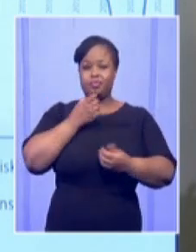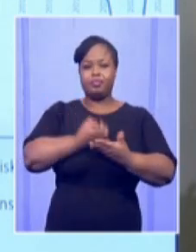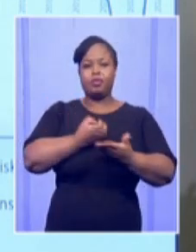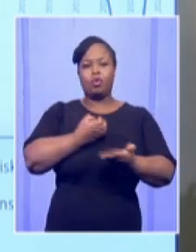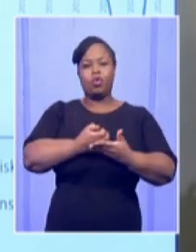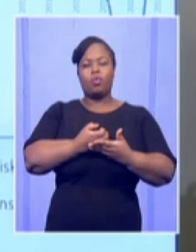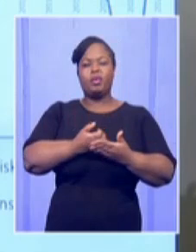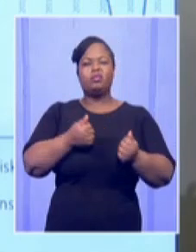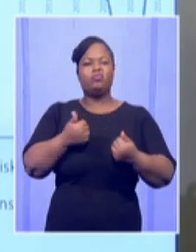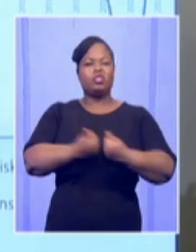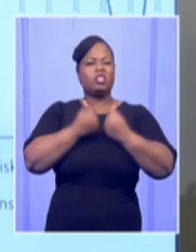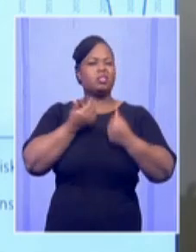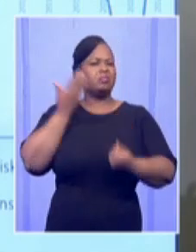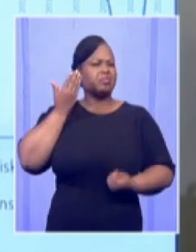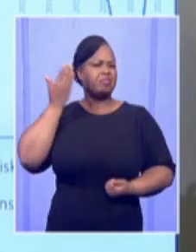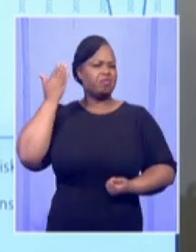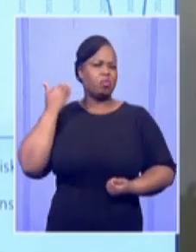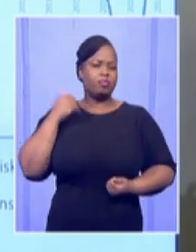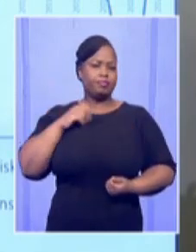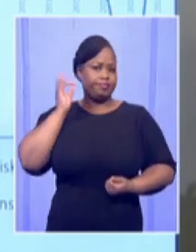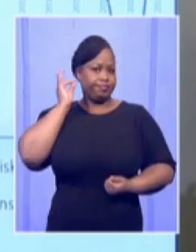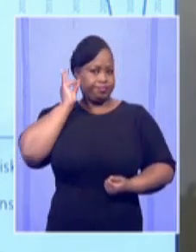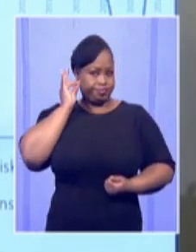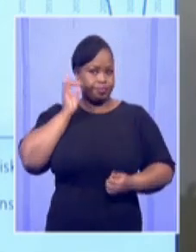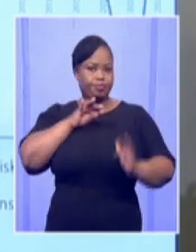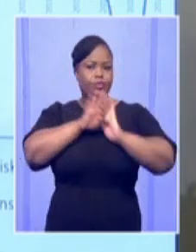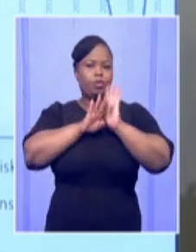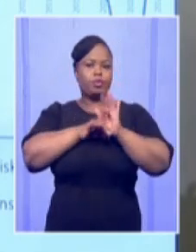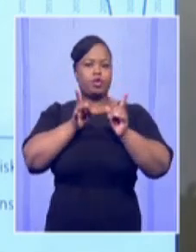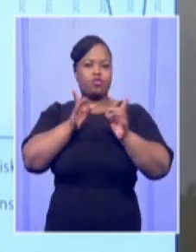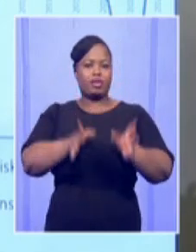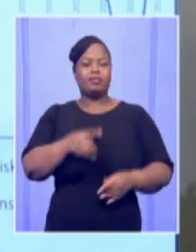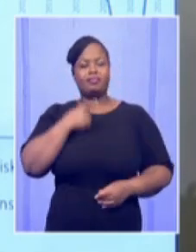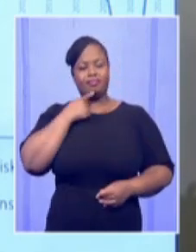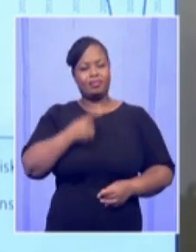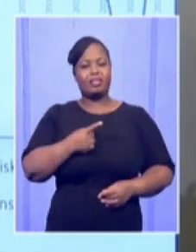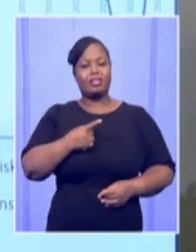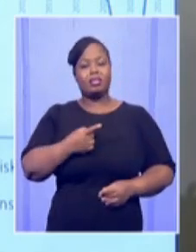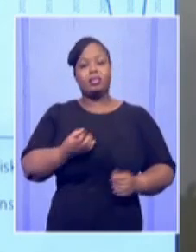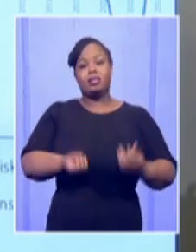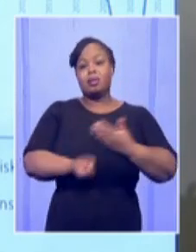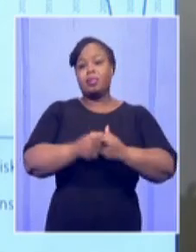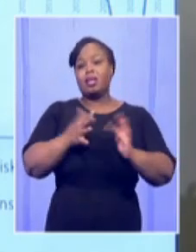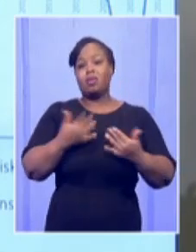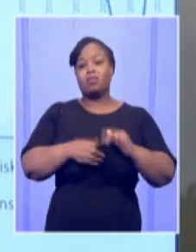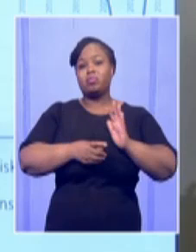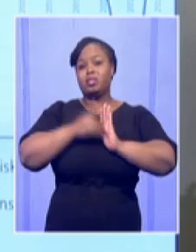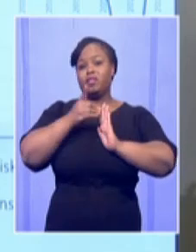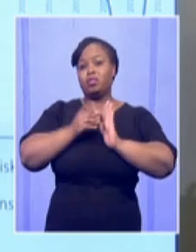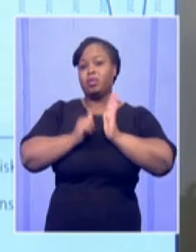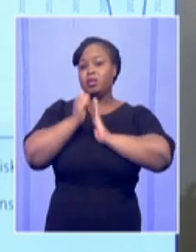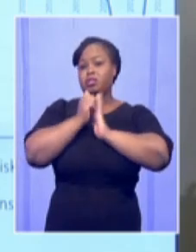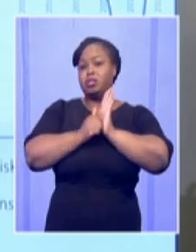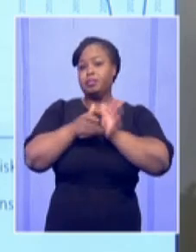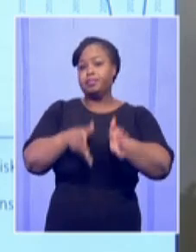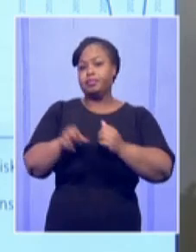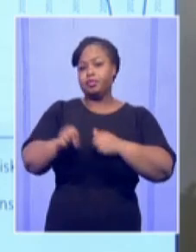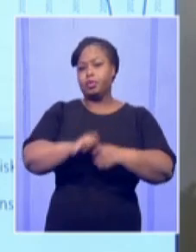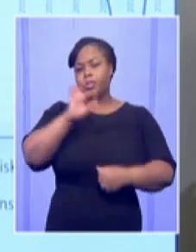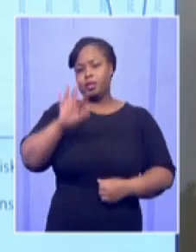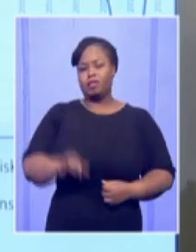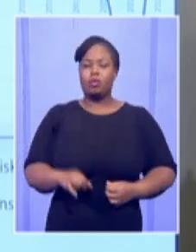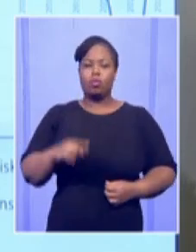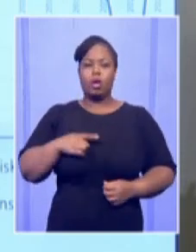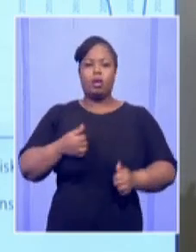challenges. You have had the program director indicating its implications for the development agenda of the country. It set us